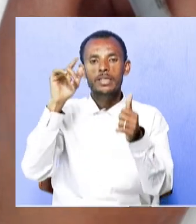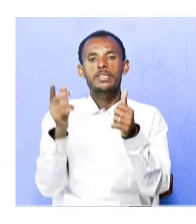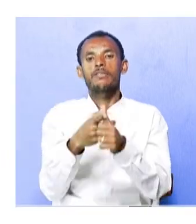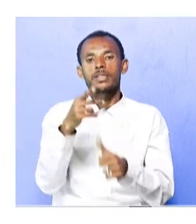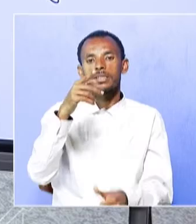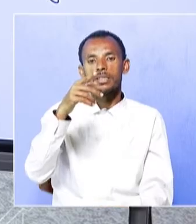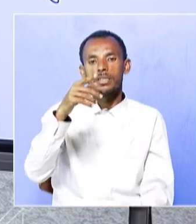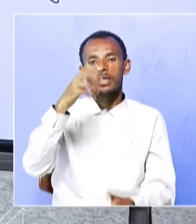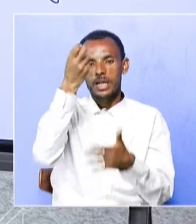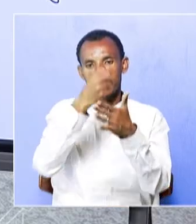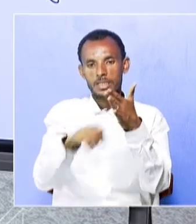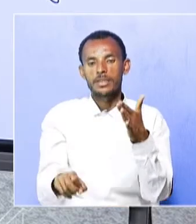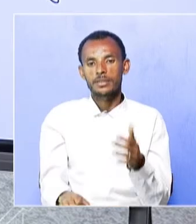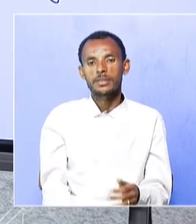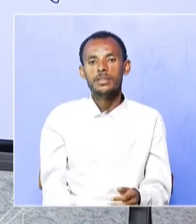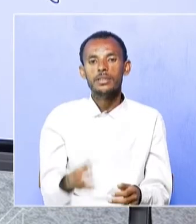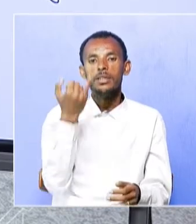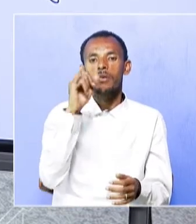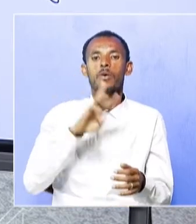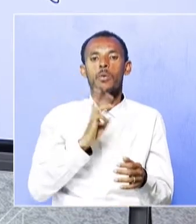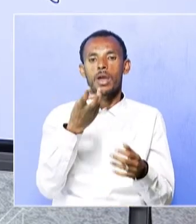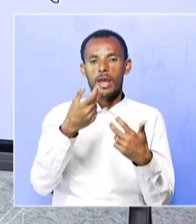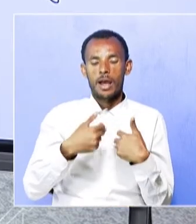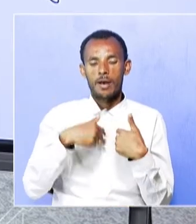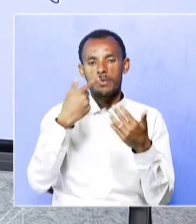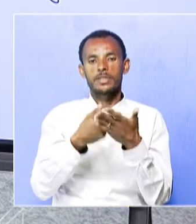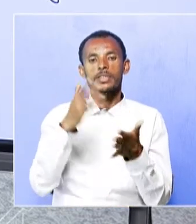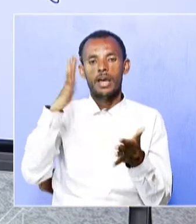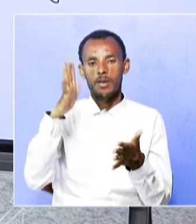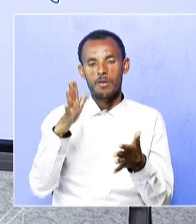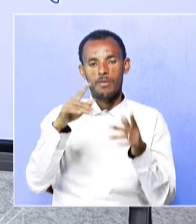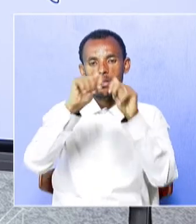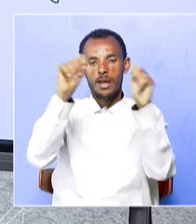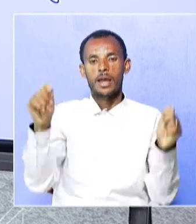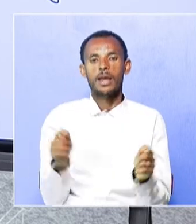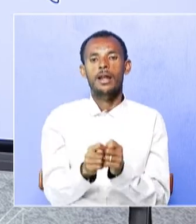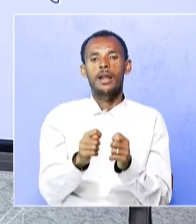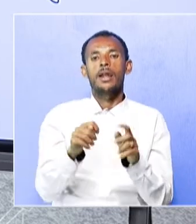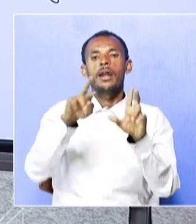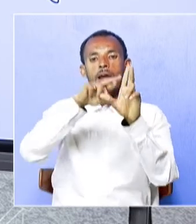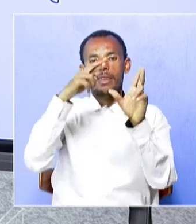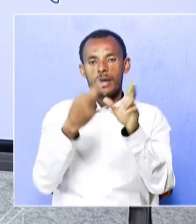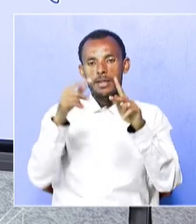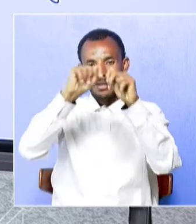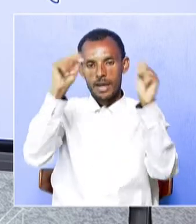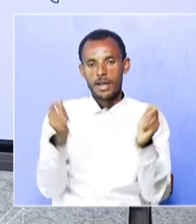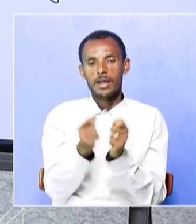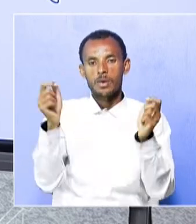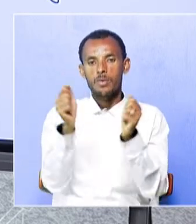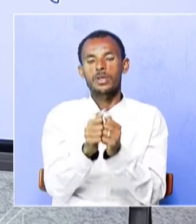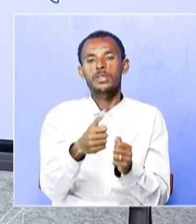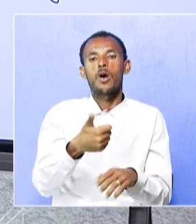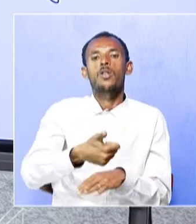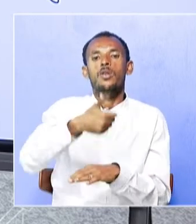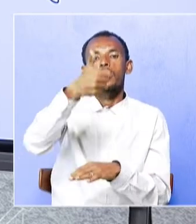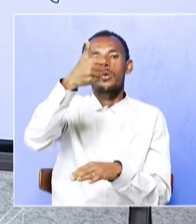result, right? So if we have this kind of triangle, right angle triangle with an altitude